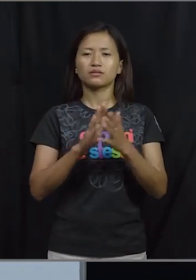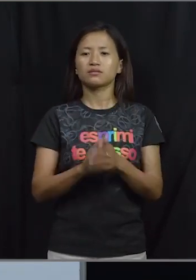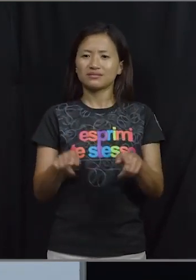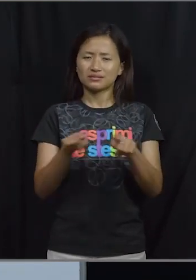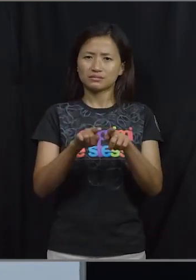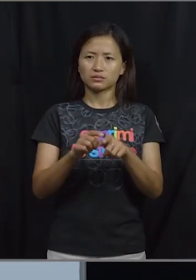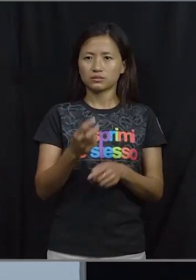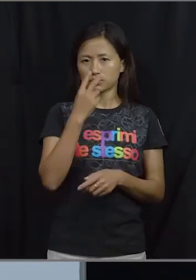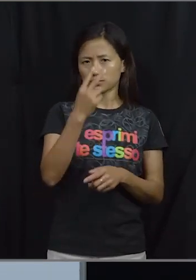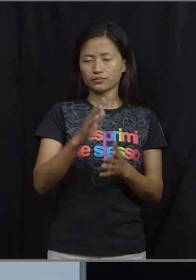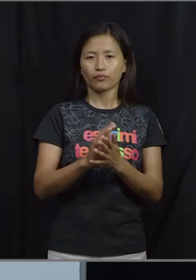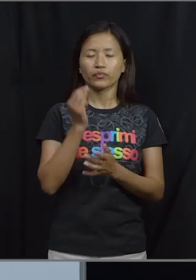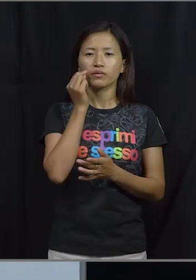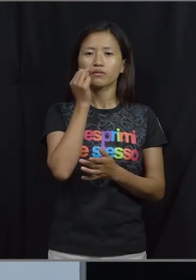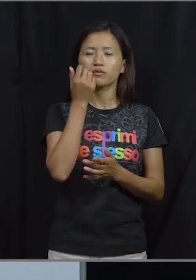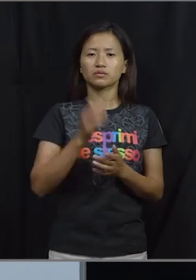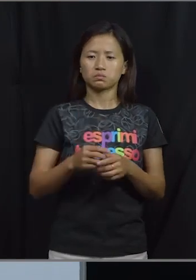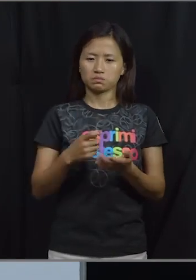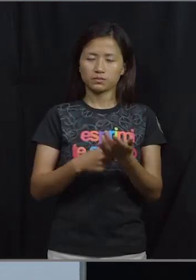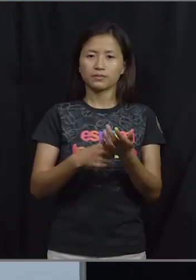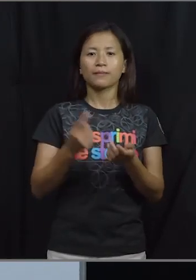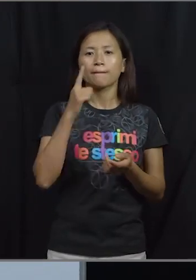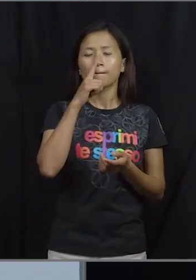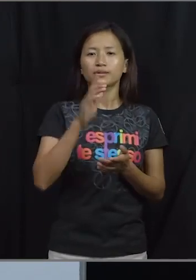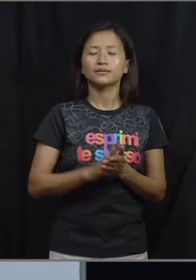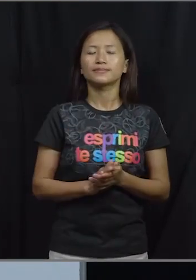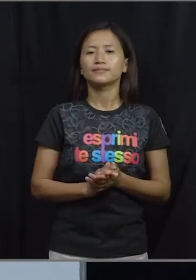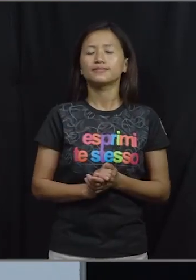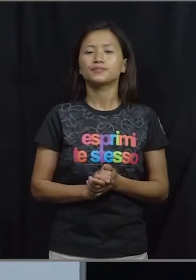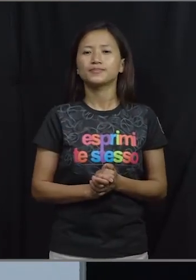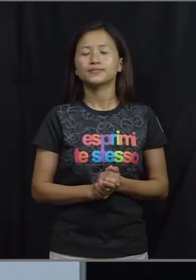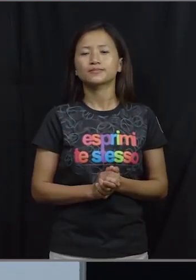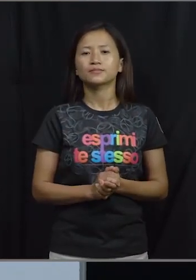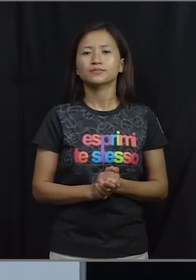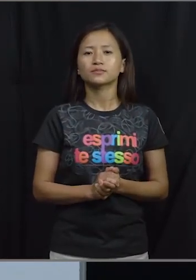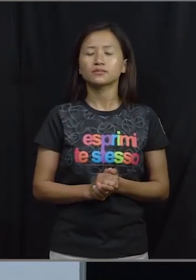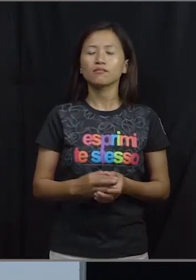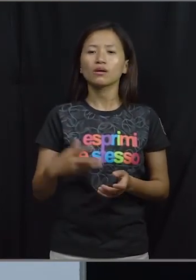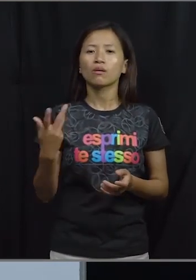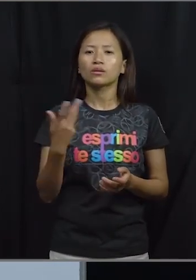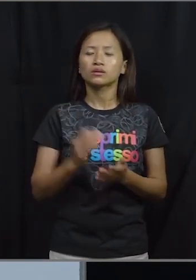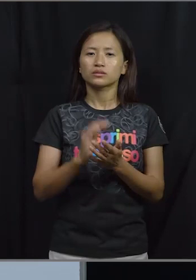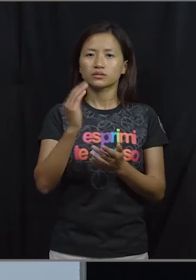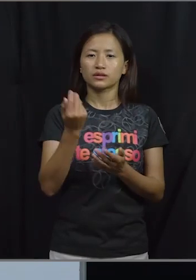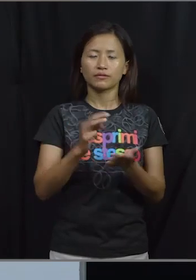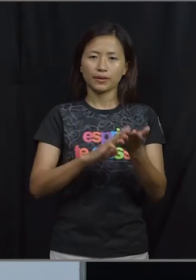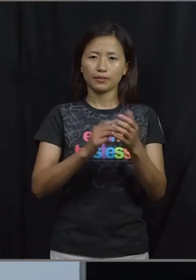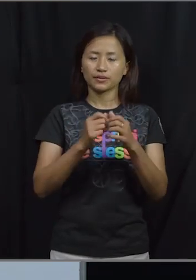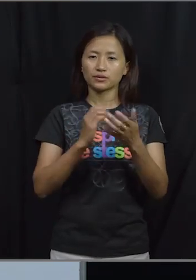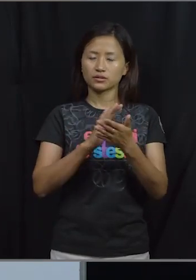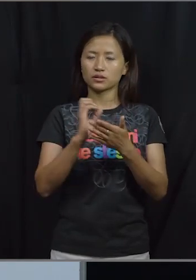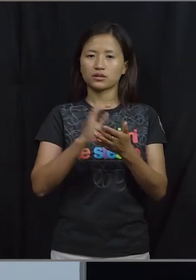father or mother, right? So that is nothing but hereditary. Okay, so what are some of the mechanisms